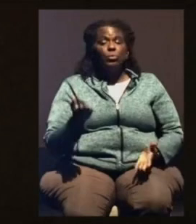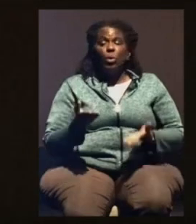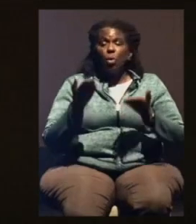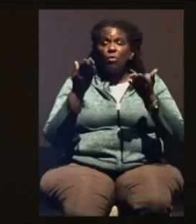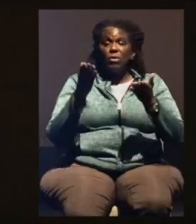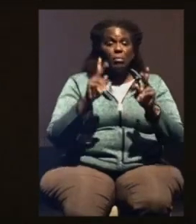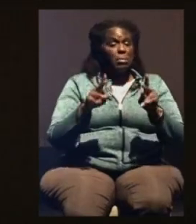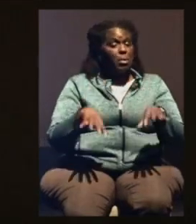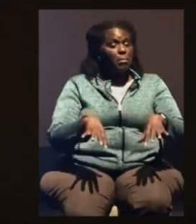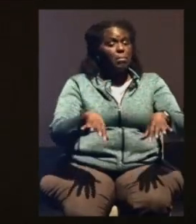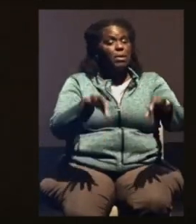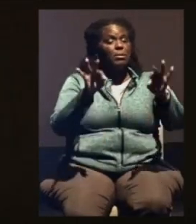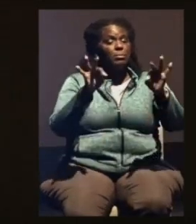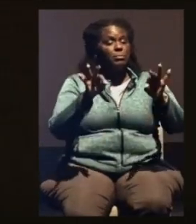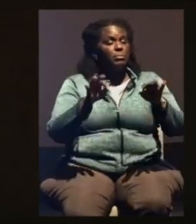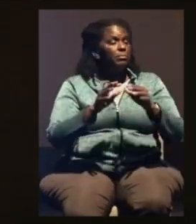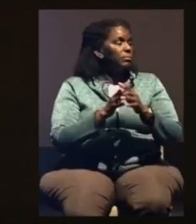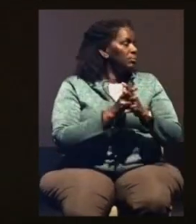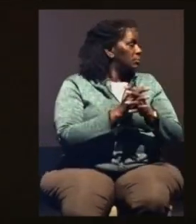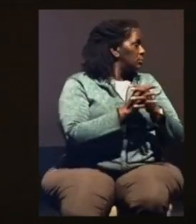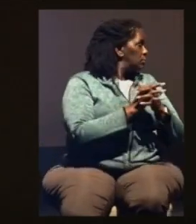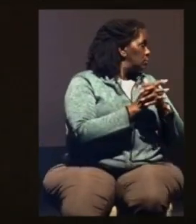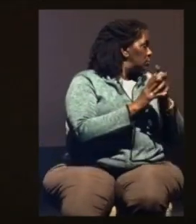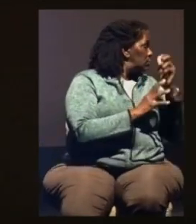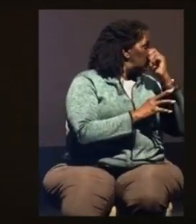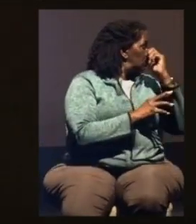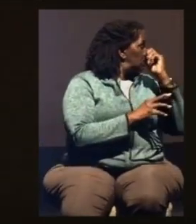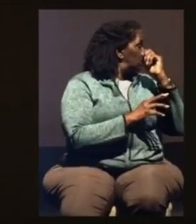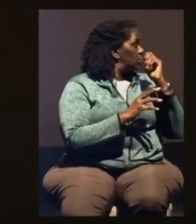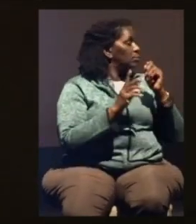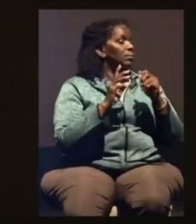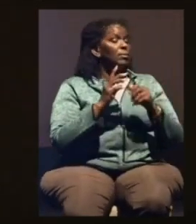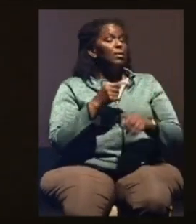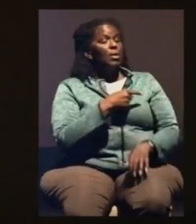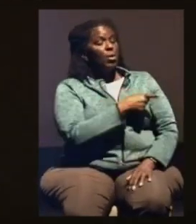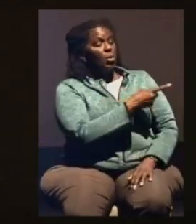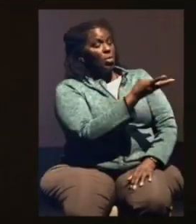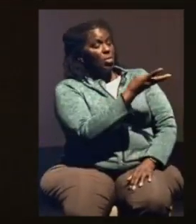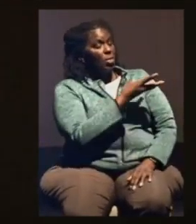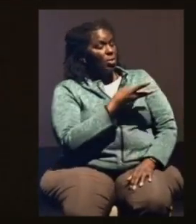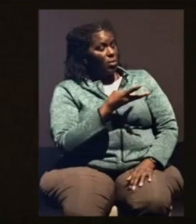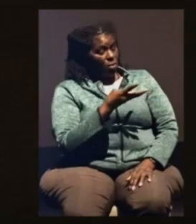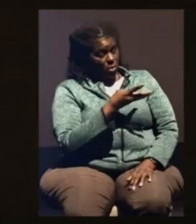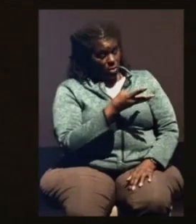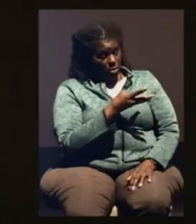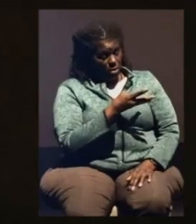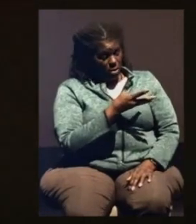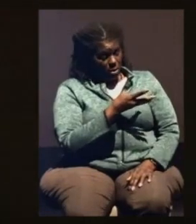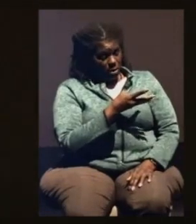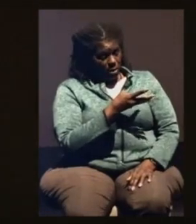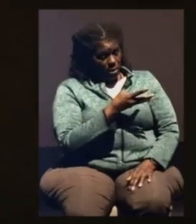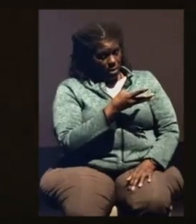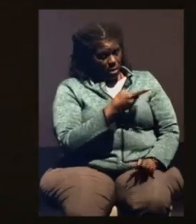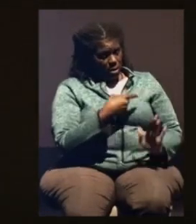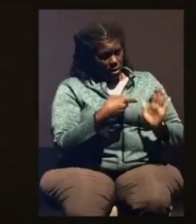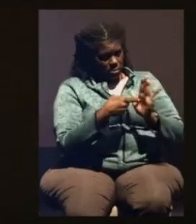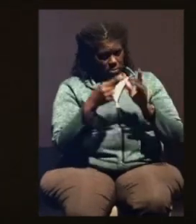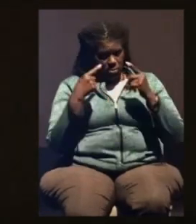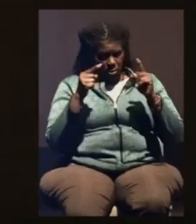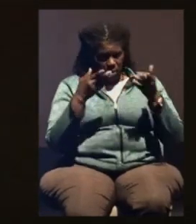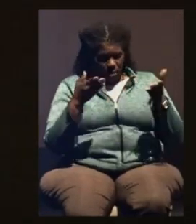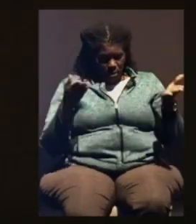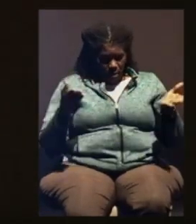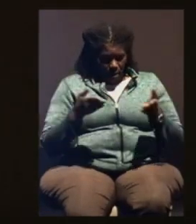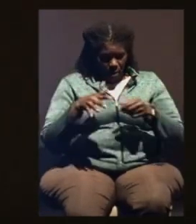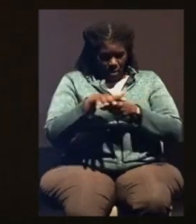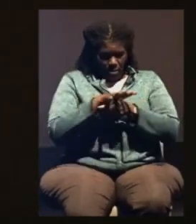mm-hmm. is great. And yeah. is there an illustration of something that you all have devised or shown its success here in this